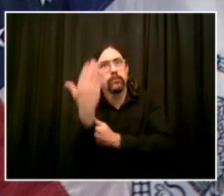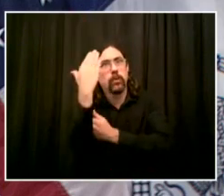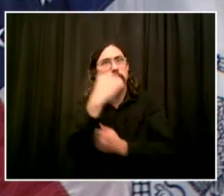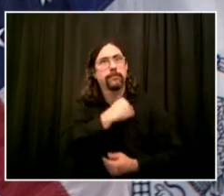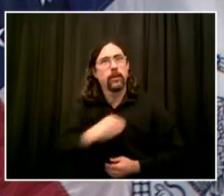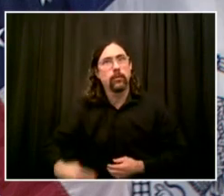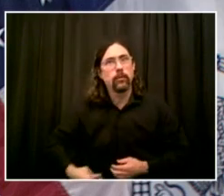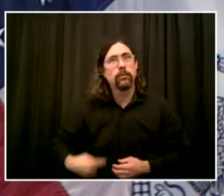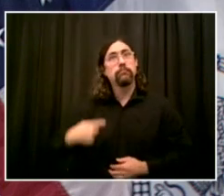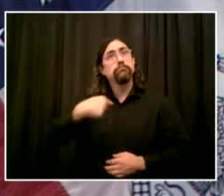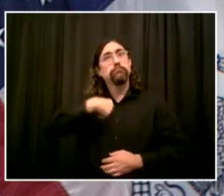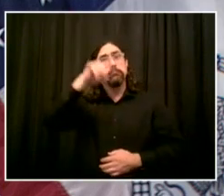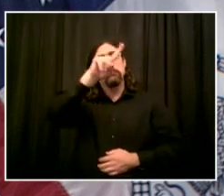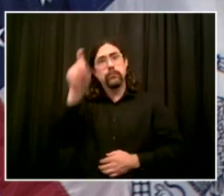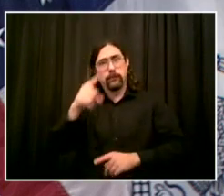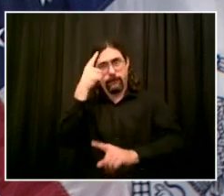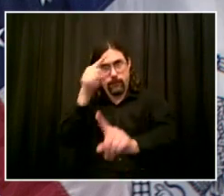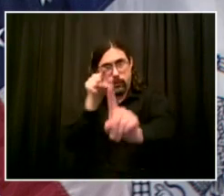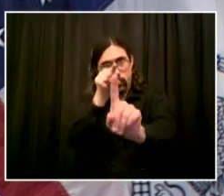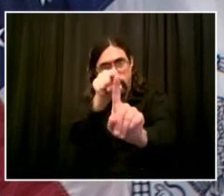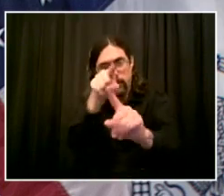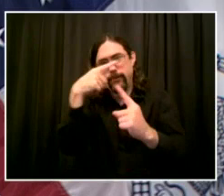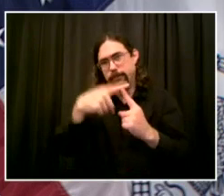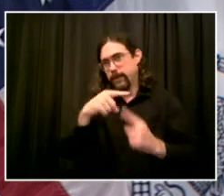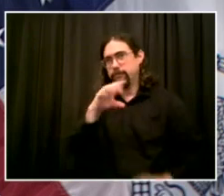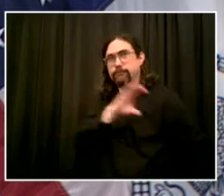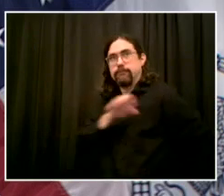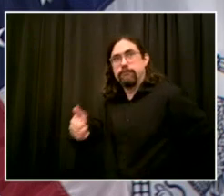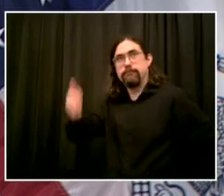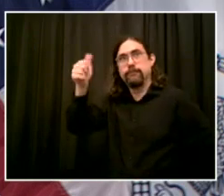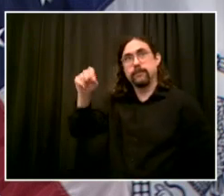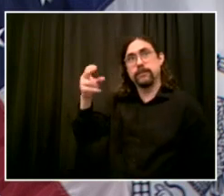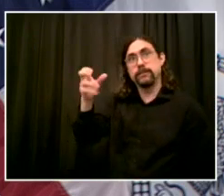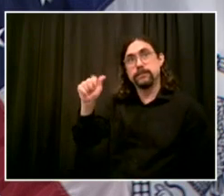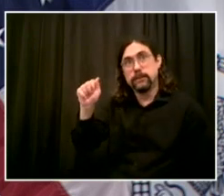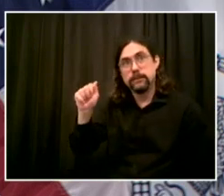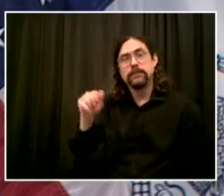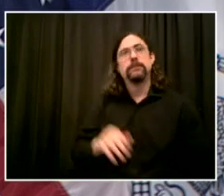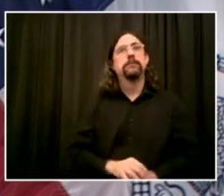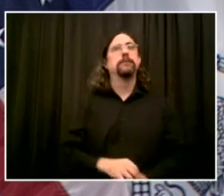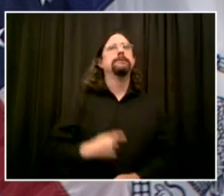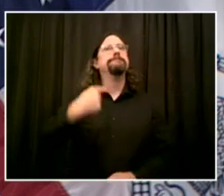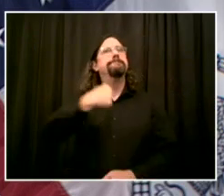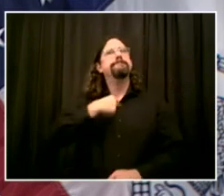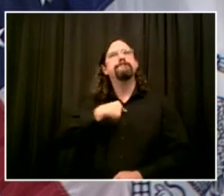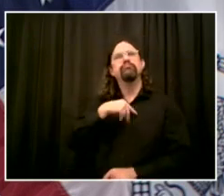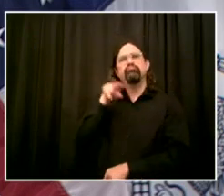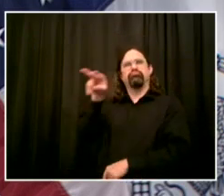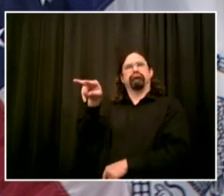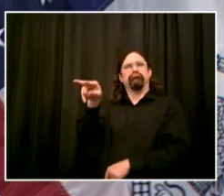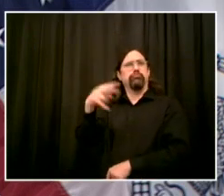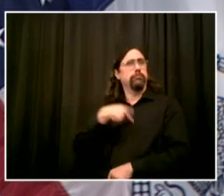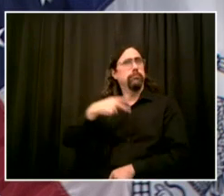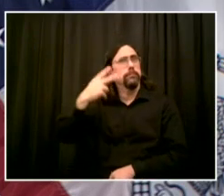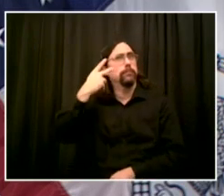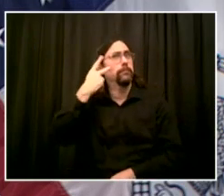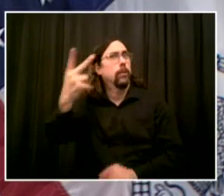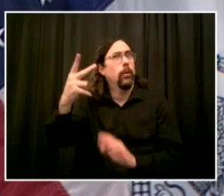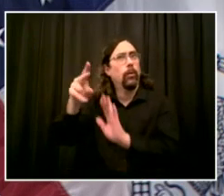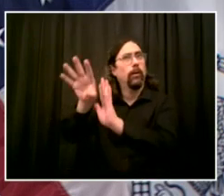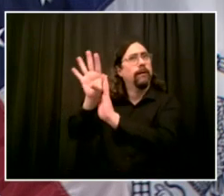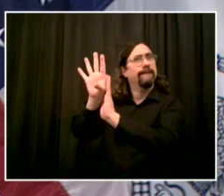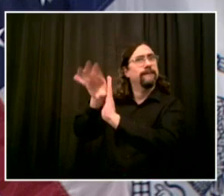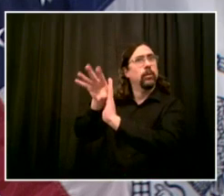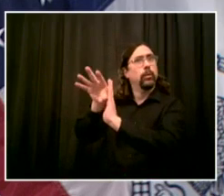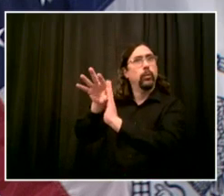caught on video and arrested for attacking Chief Monahan and 3 police officers was released without bail.